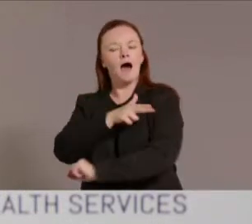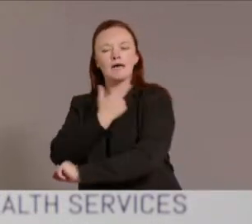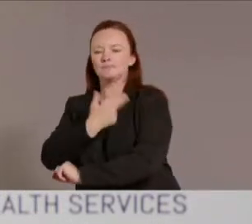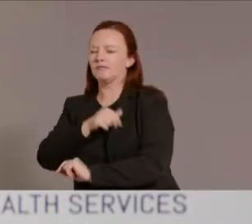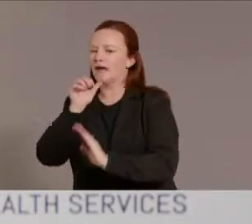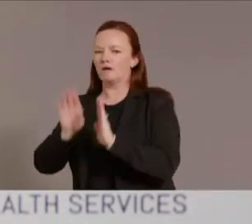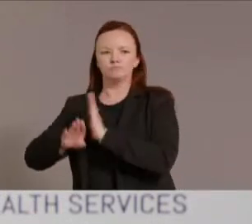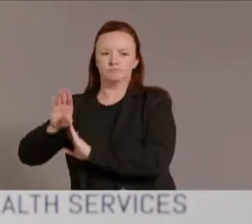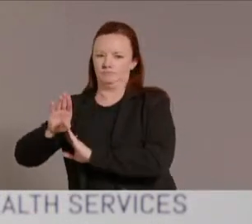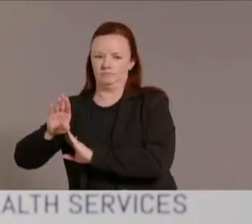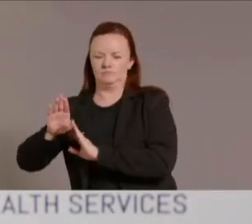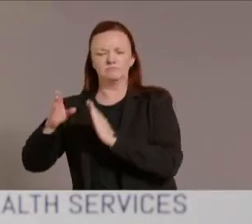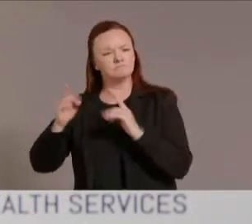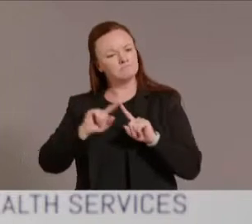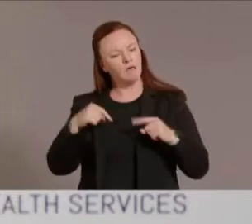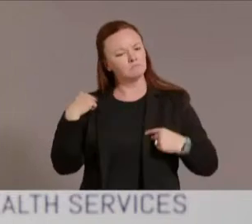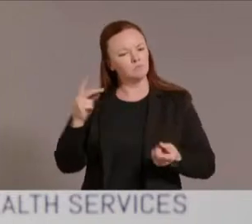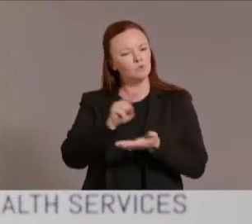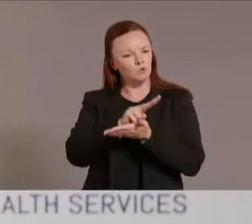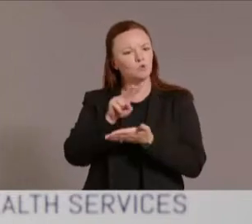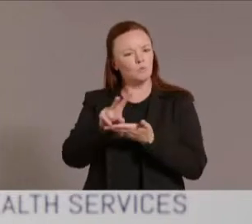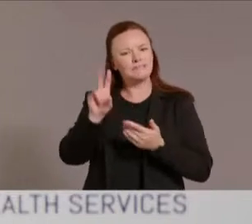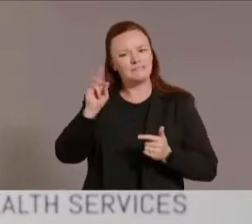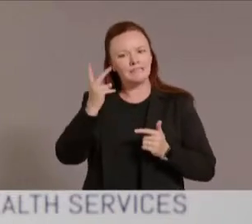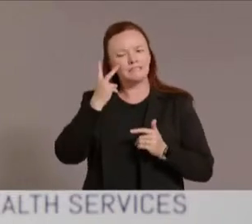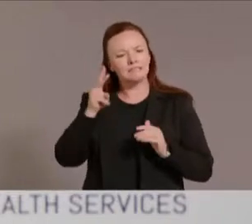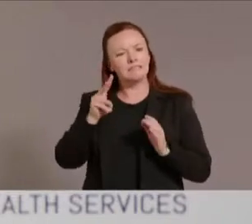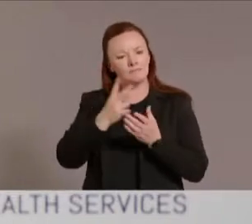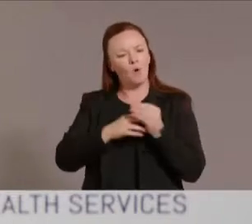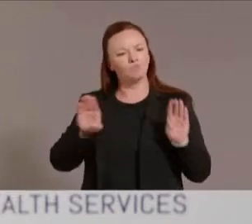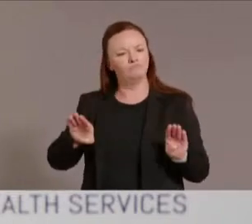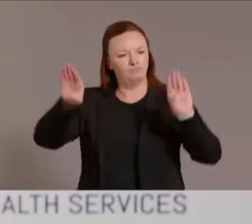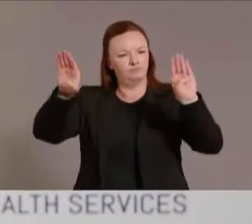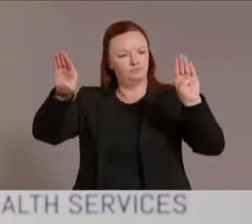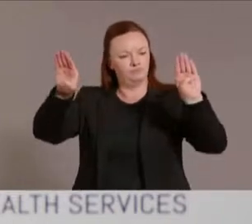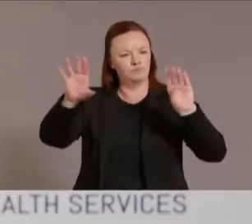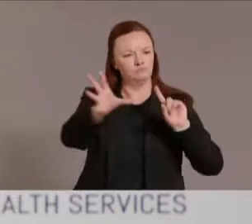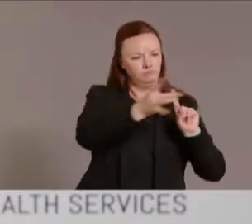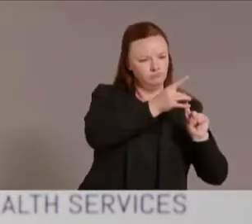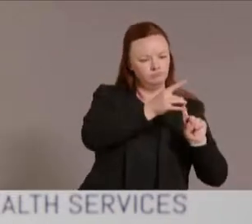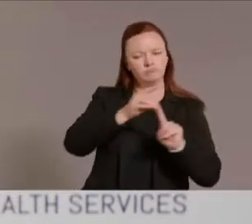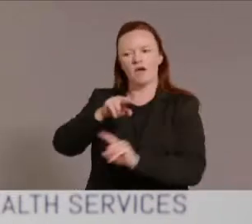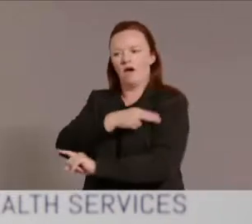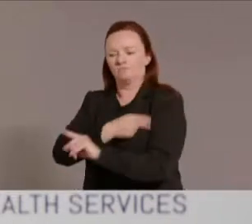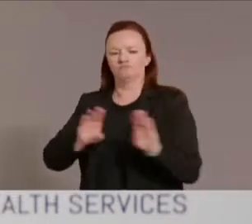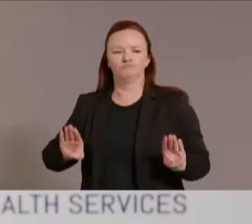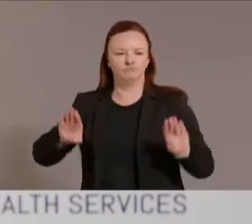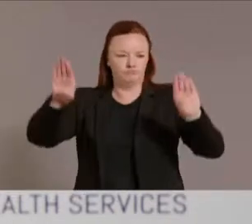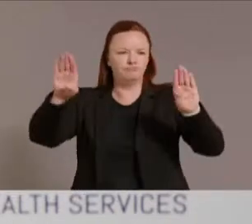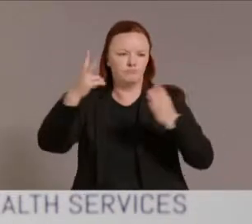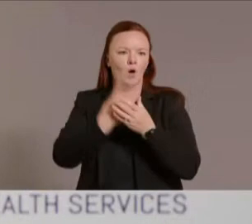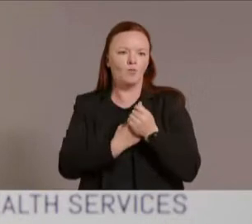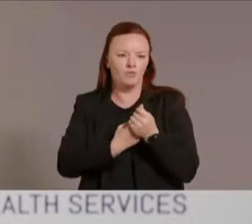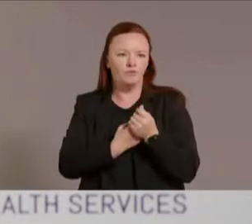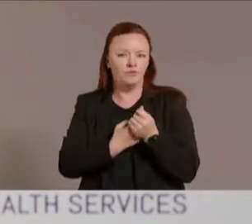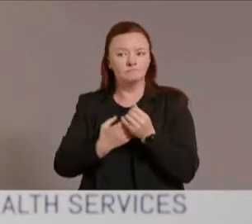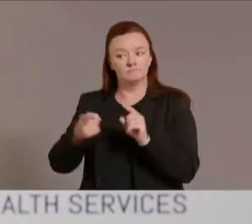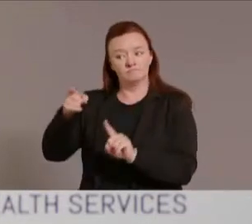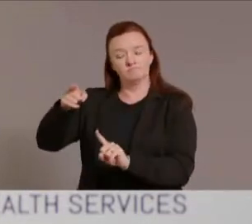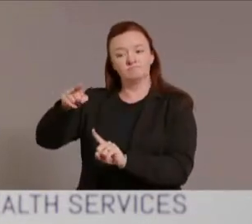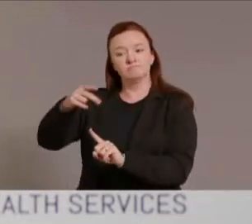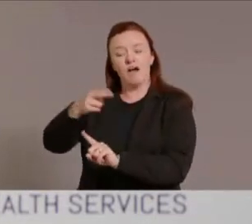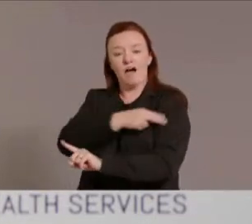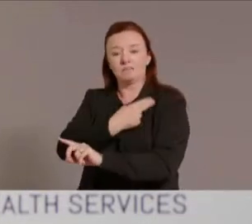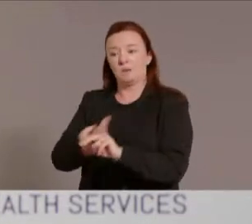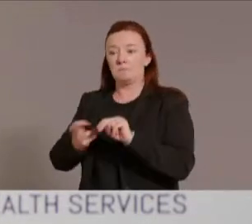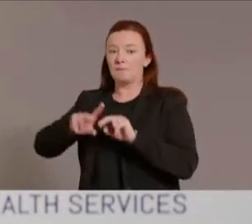But we have seen in the last 2 weeks an increase in both hospitalizations for COVID inpatients by 20%,